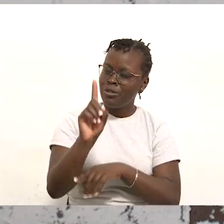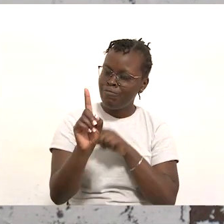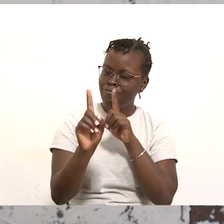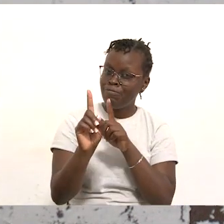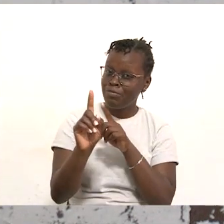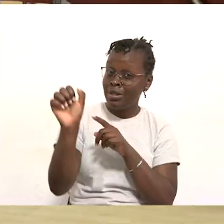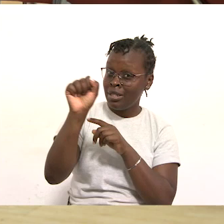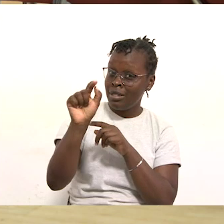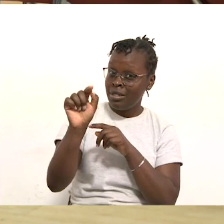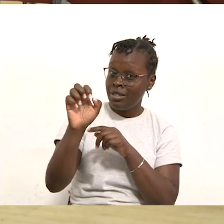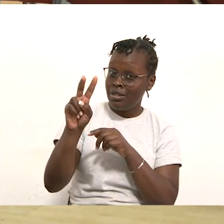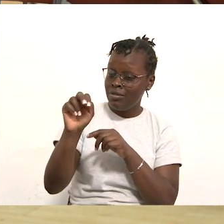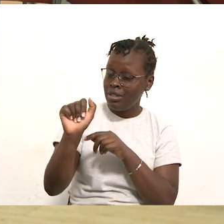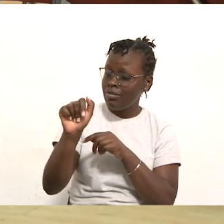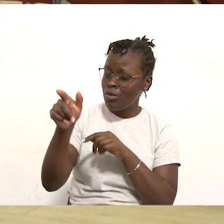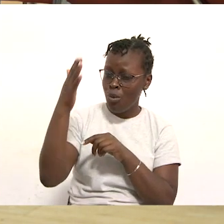Stephen, I'll start with you.